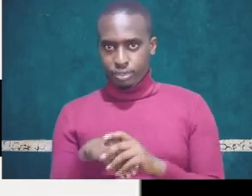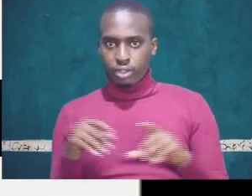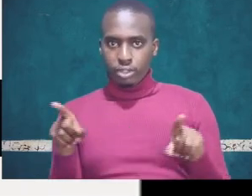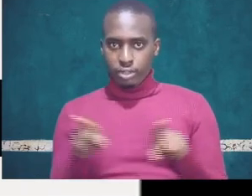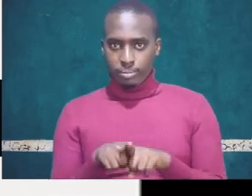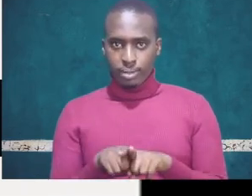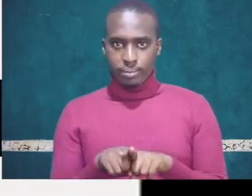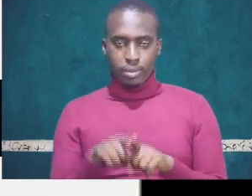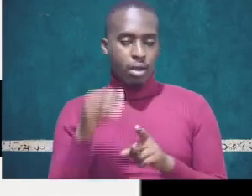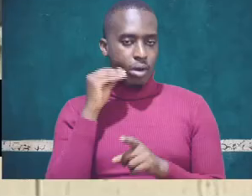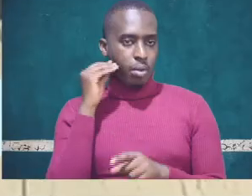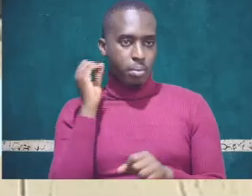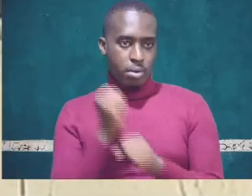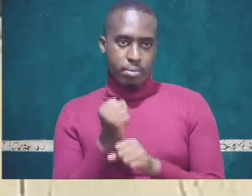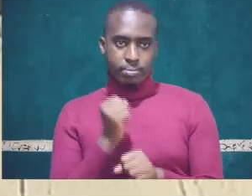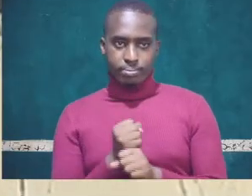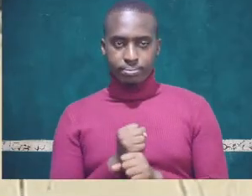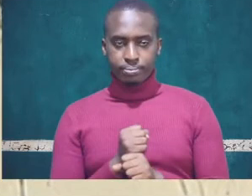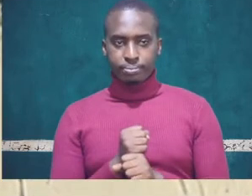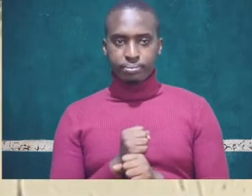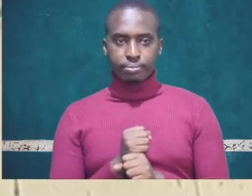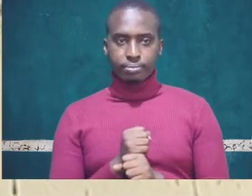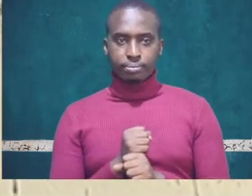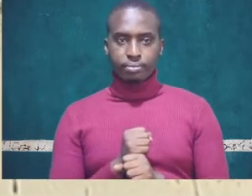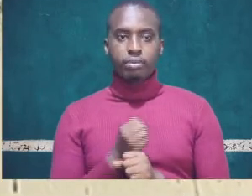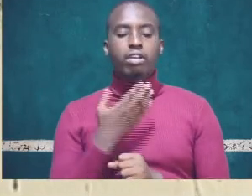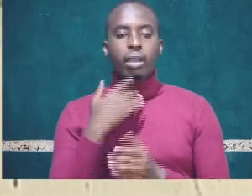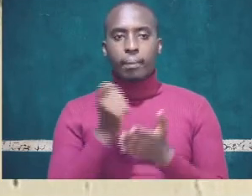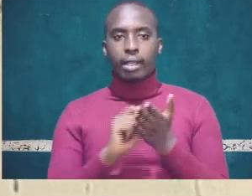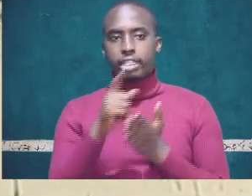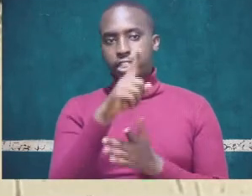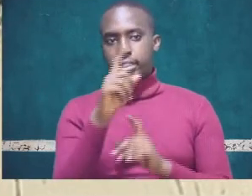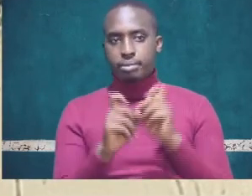as the home assignment. So I want you to write this question,